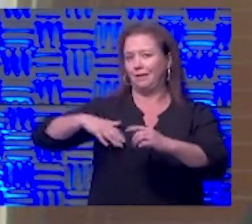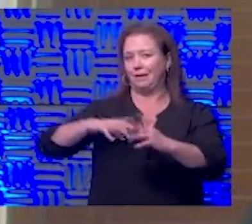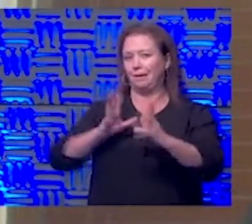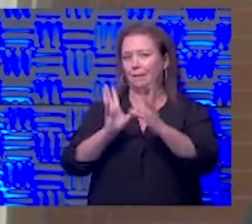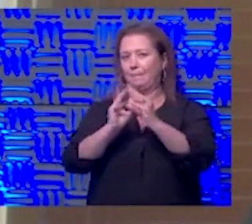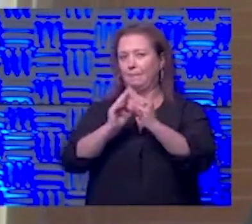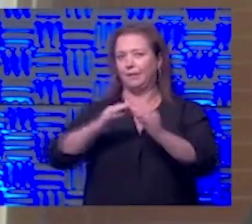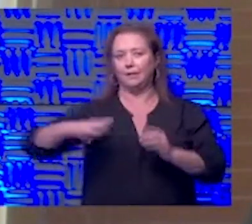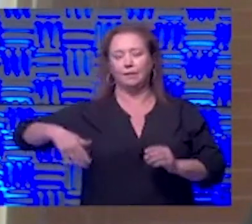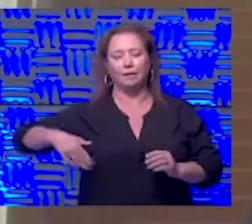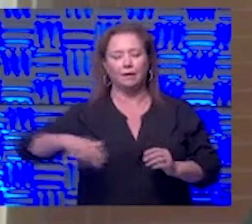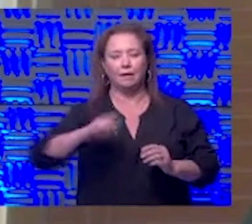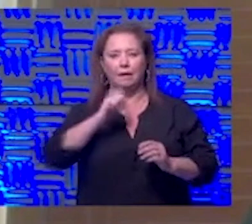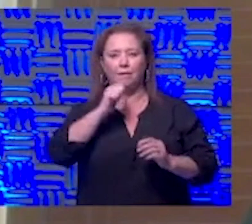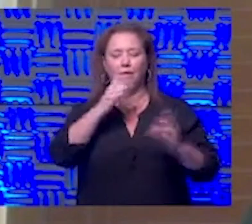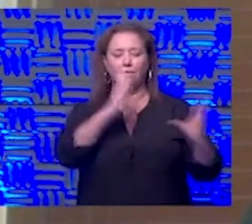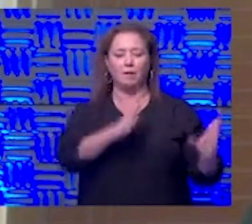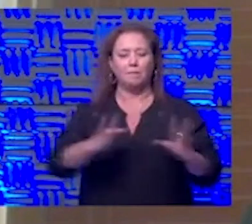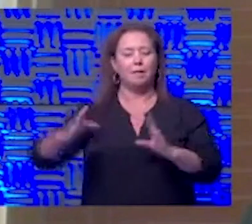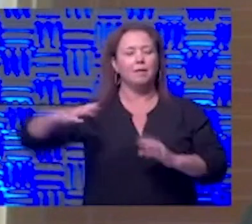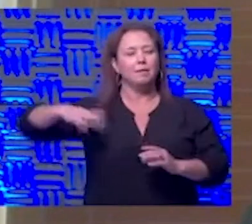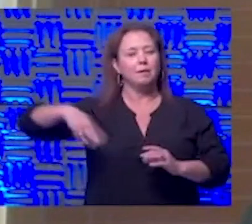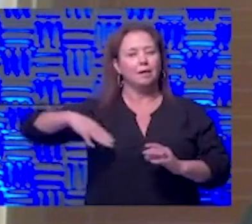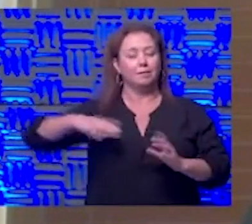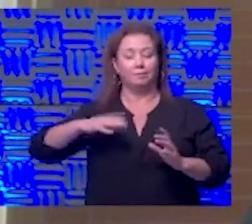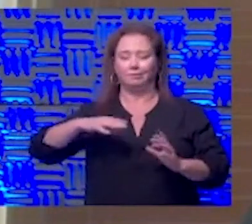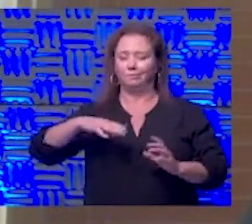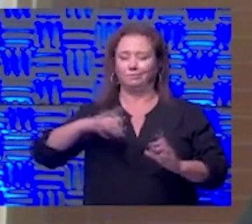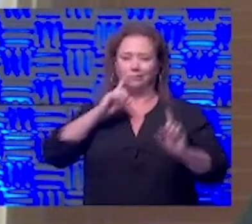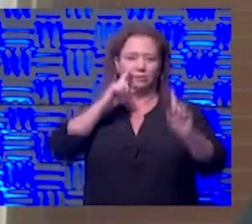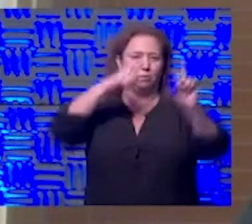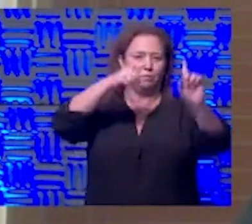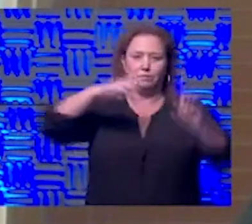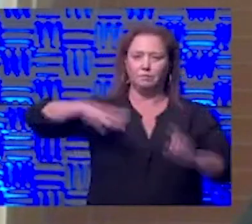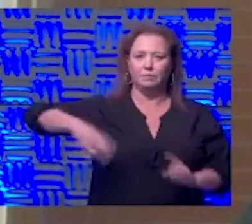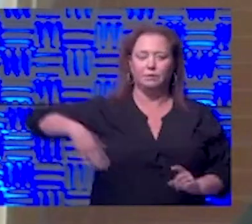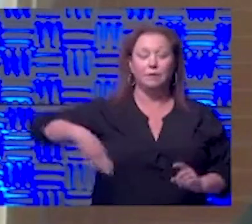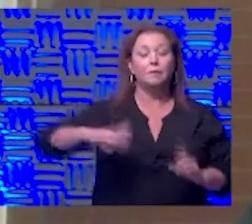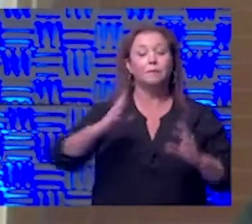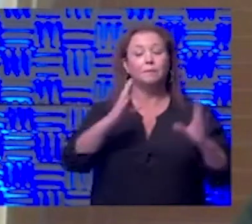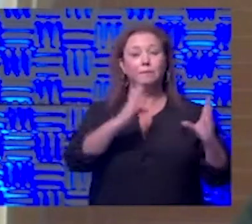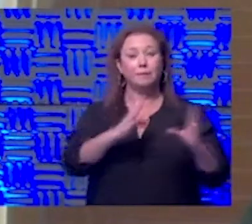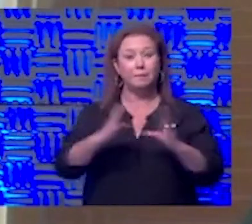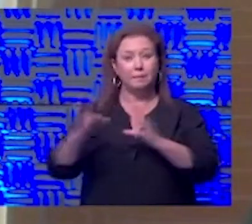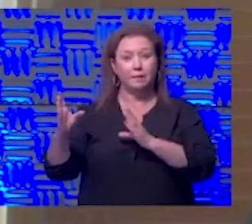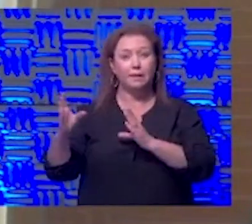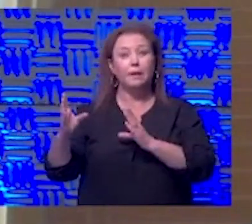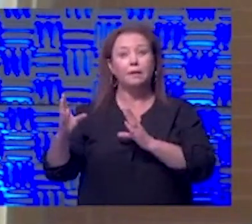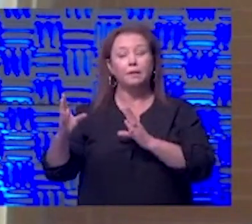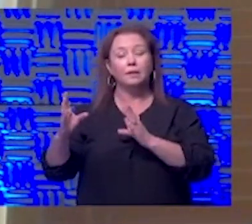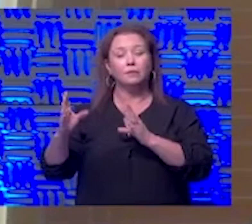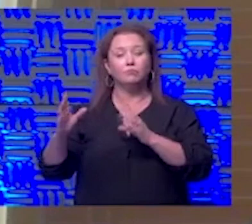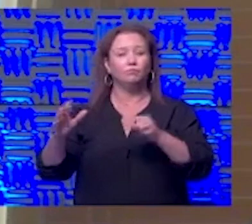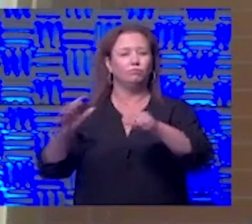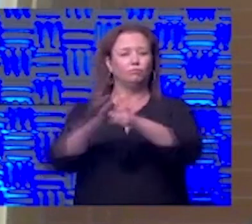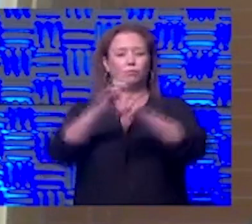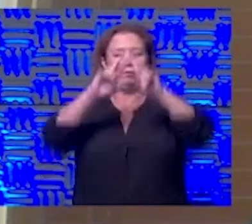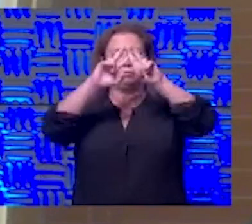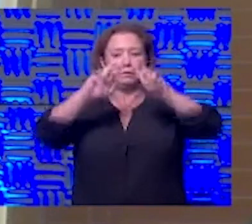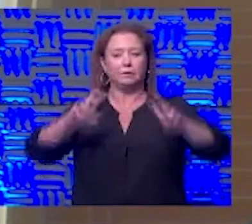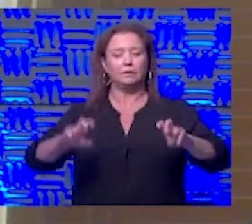the exact, plans and aims, I do know that the plan is to really conduct a comprehensive assessment